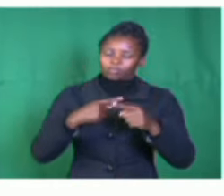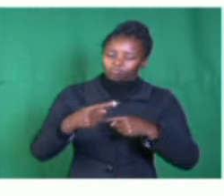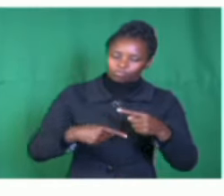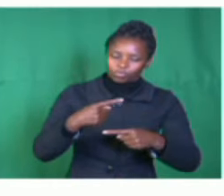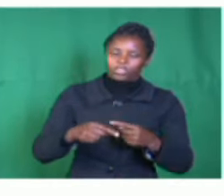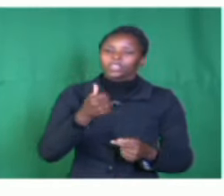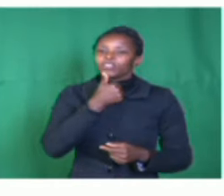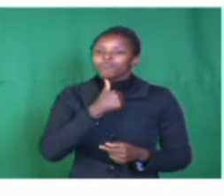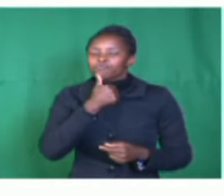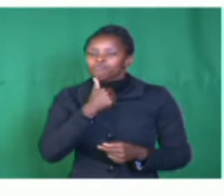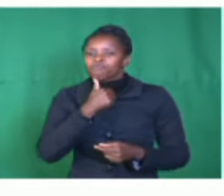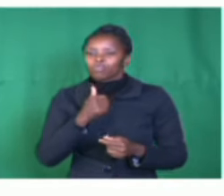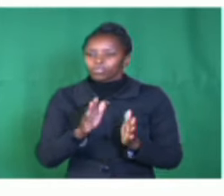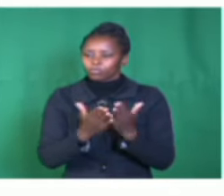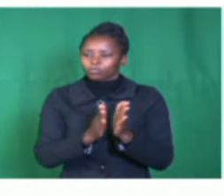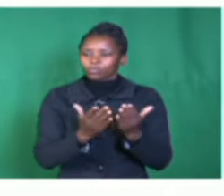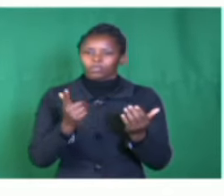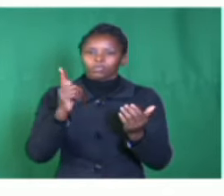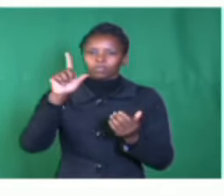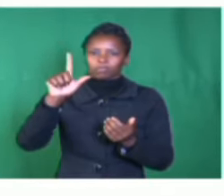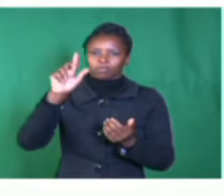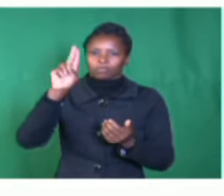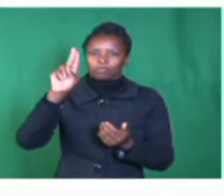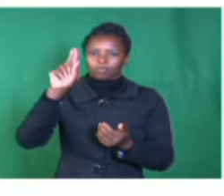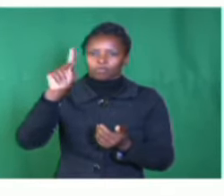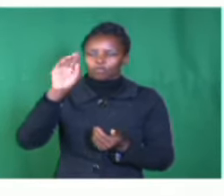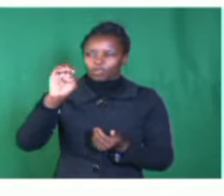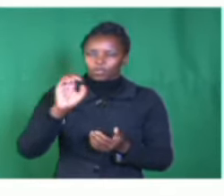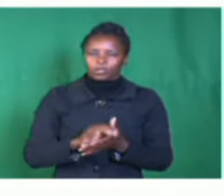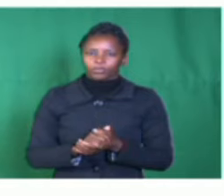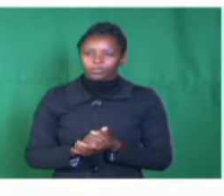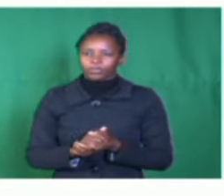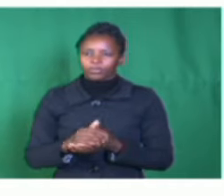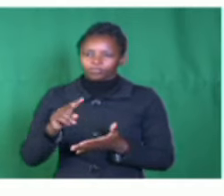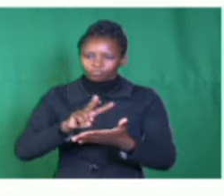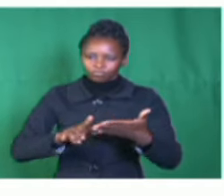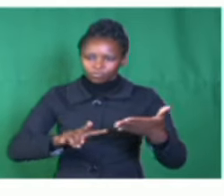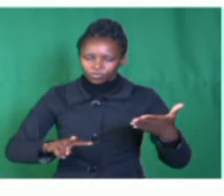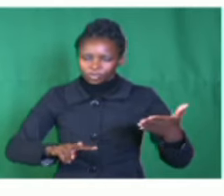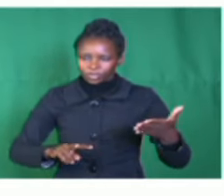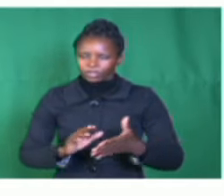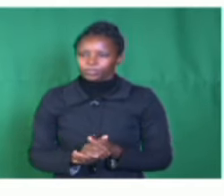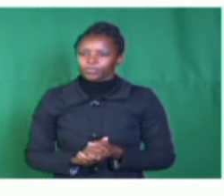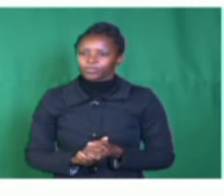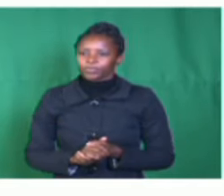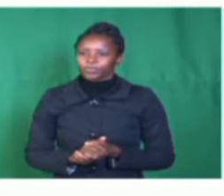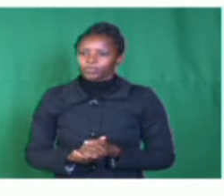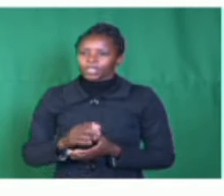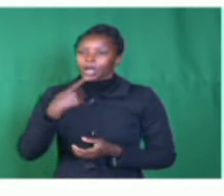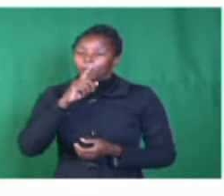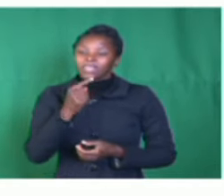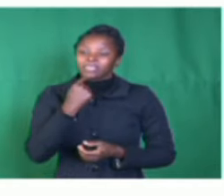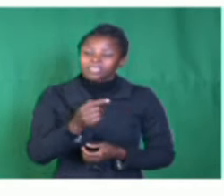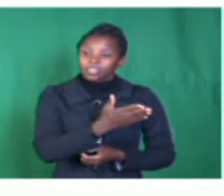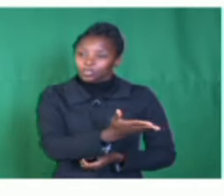I will continue using the book of Luke. Let us read the two verses as they are. But he